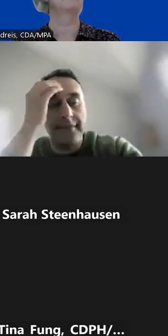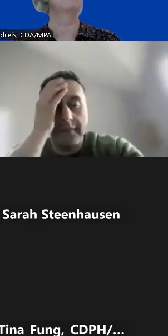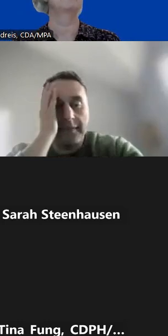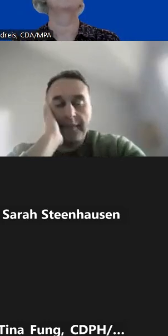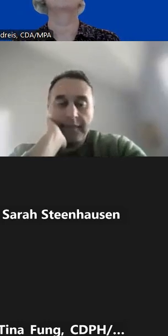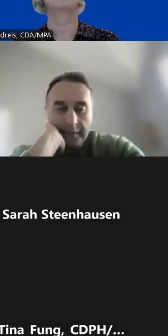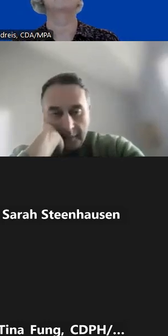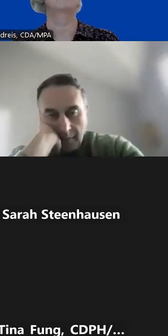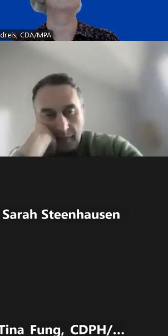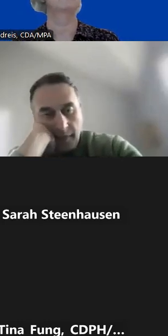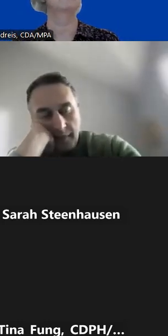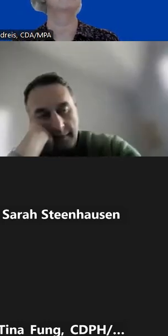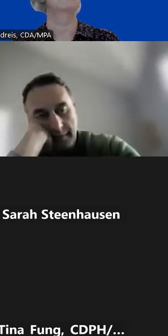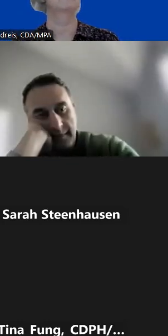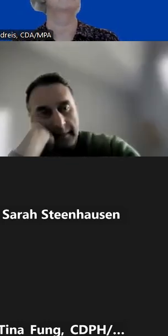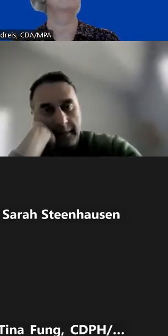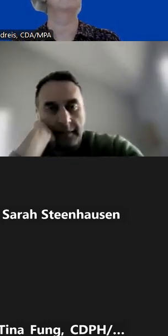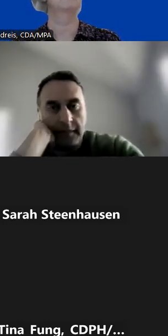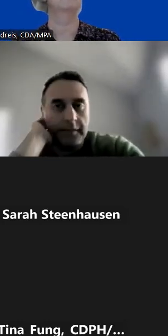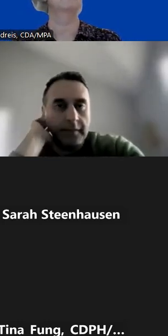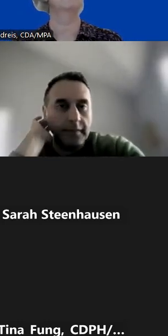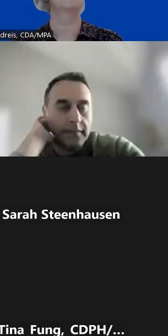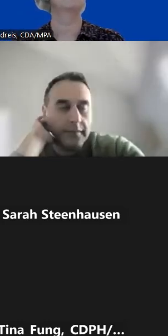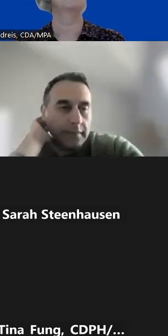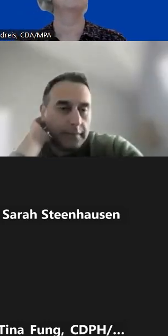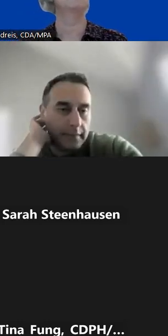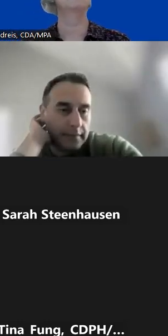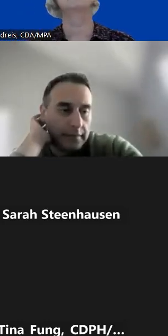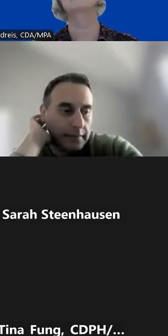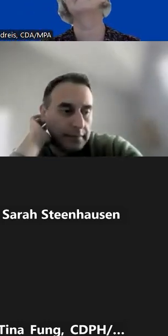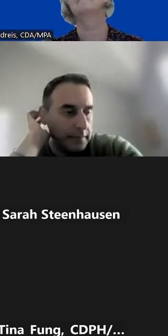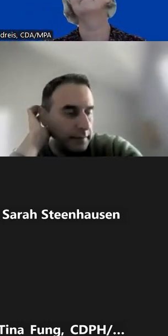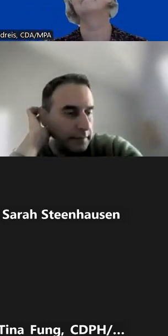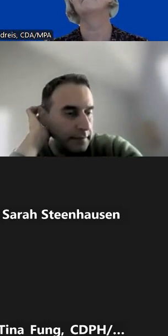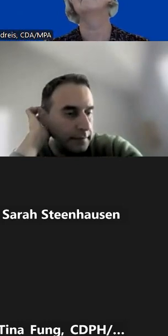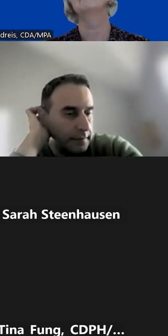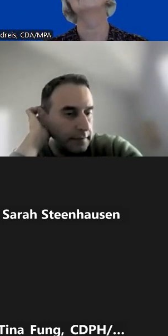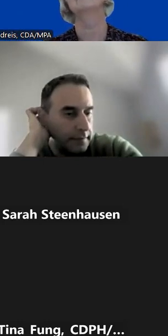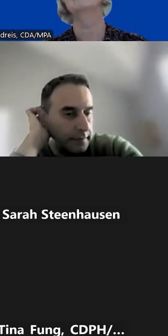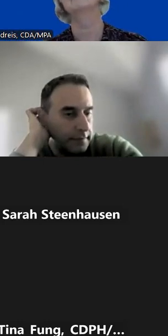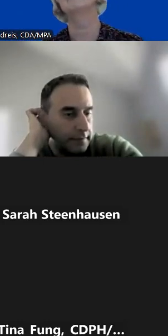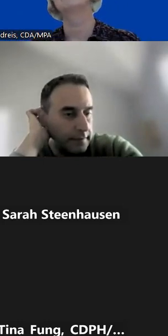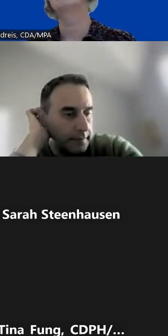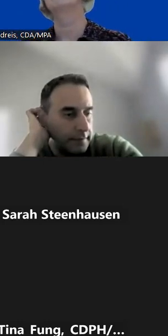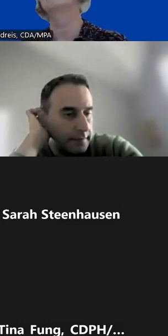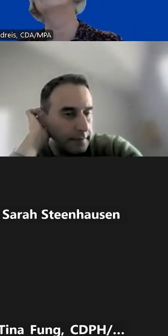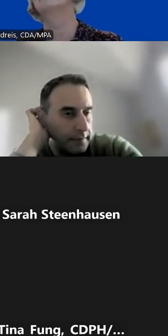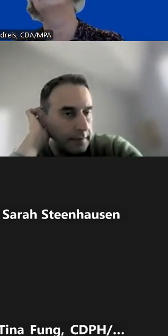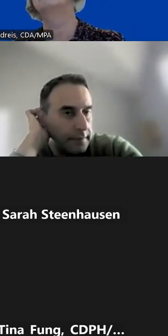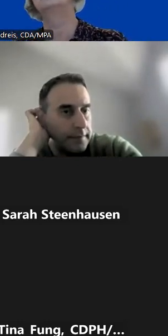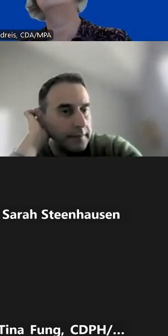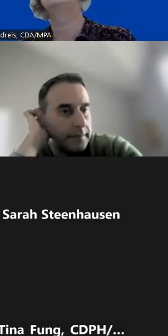that's where I think our first challenge is. Yeah, I mean, I think so. I can add to that, what we heard,